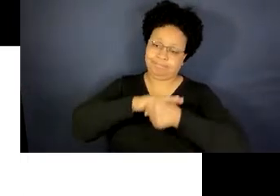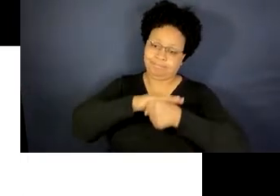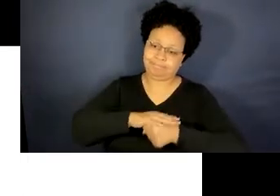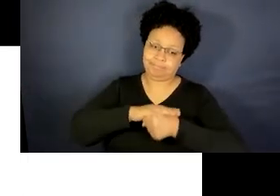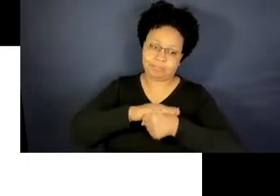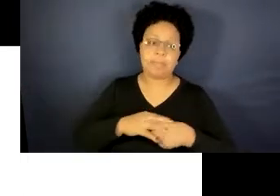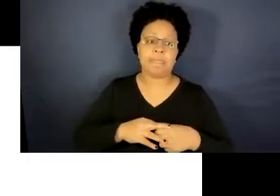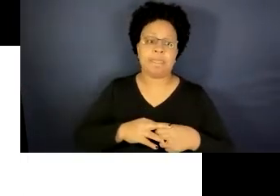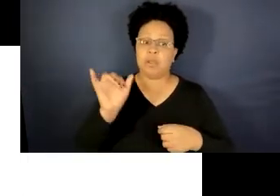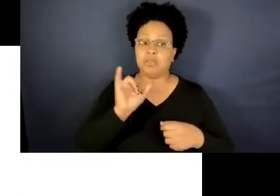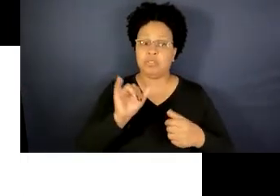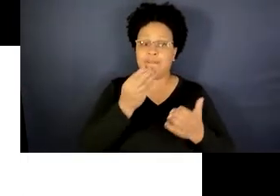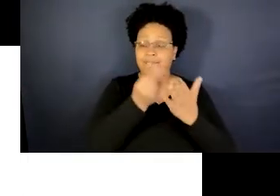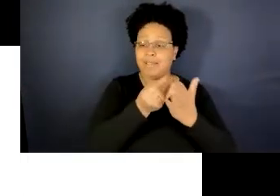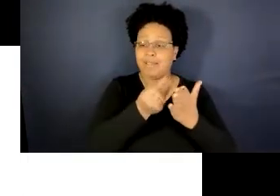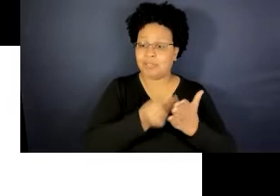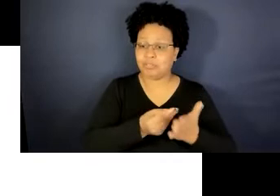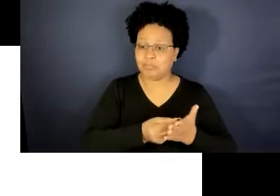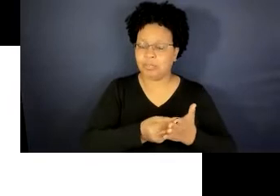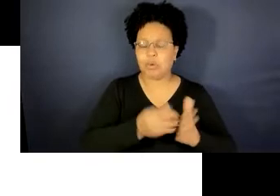this. Now, and I ask you this,